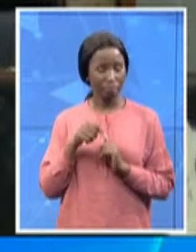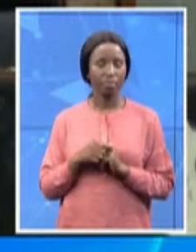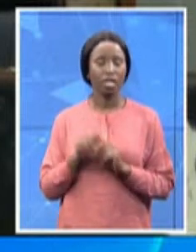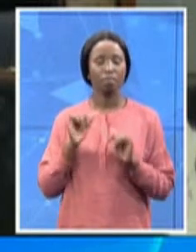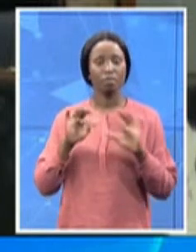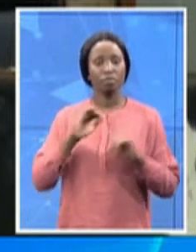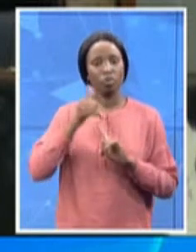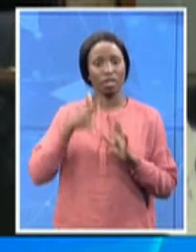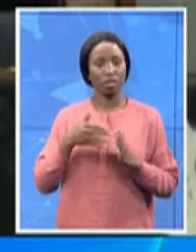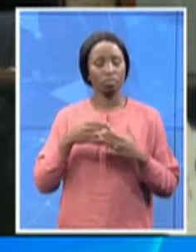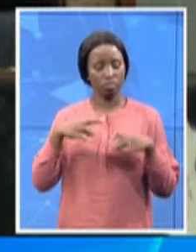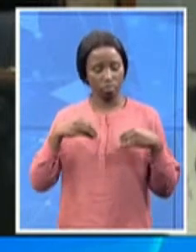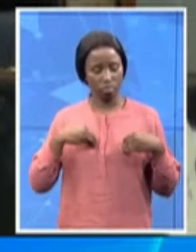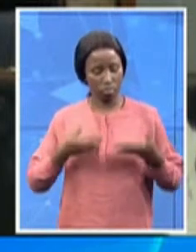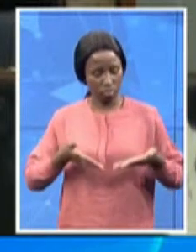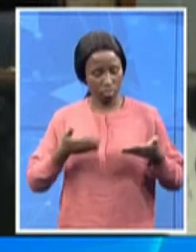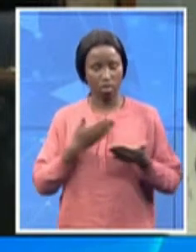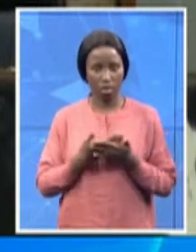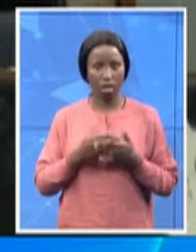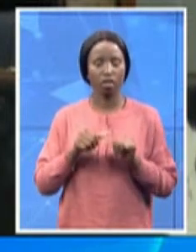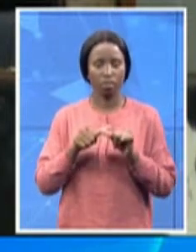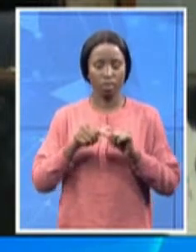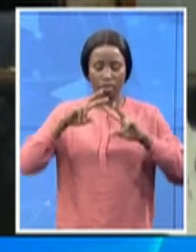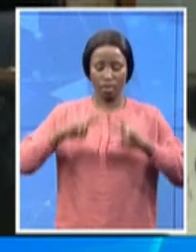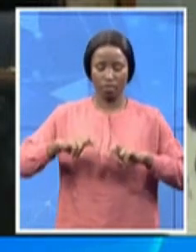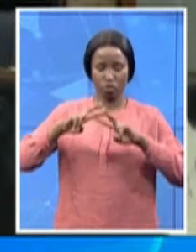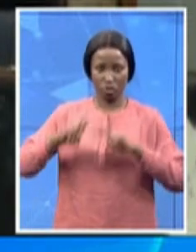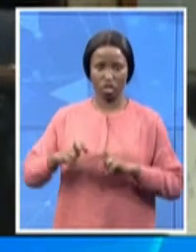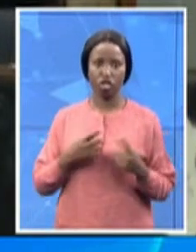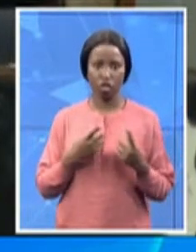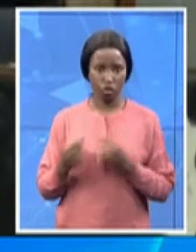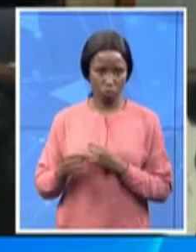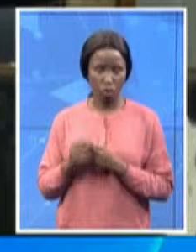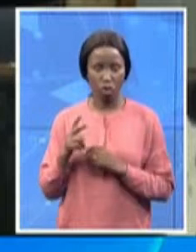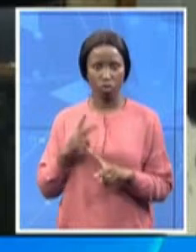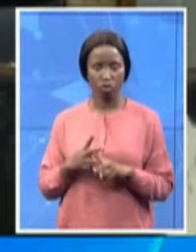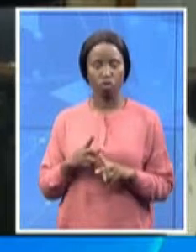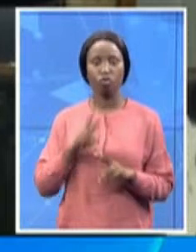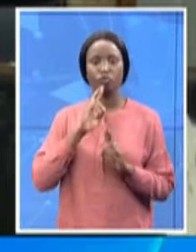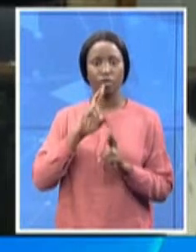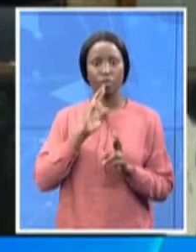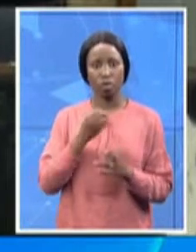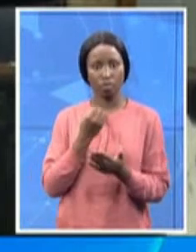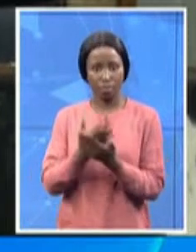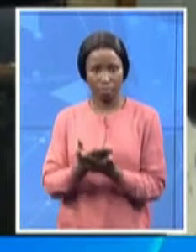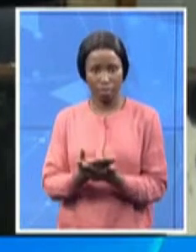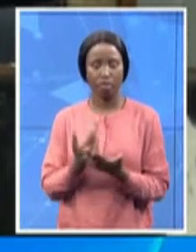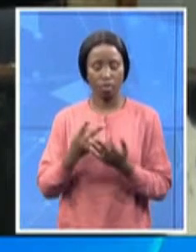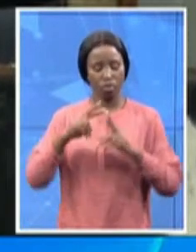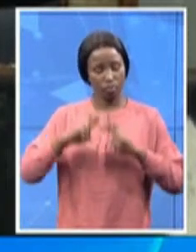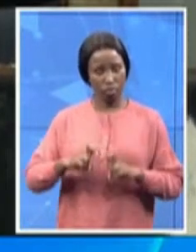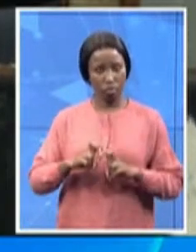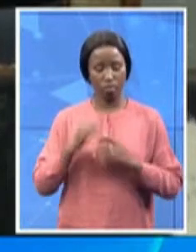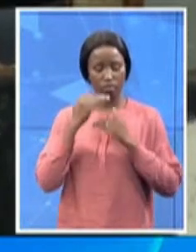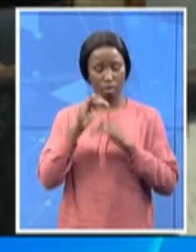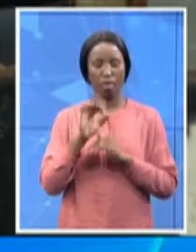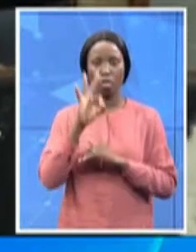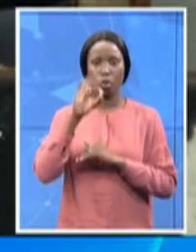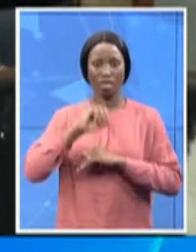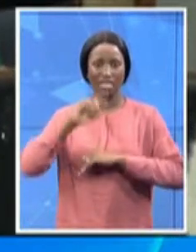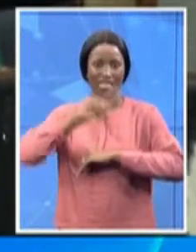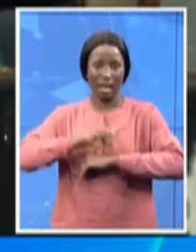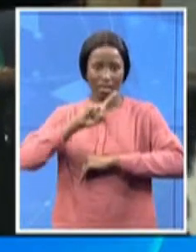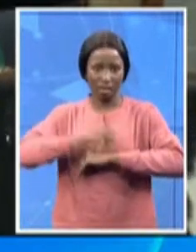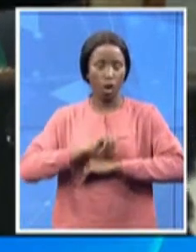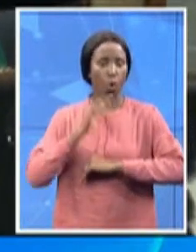investigations and submit a report on the investigation within 30 days of receipt of the complaint. But